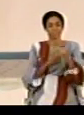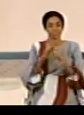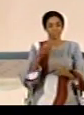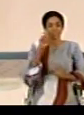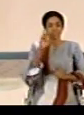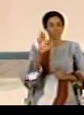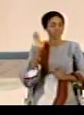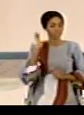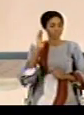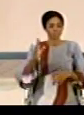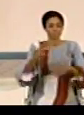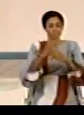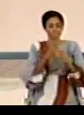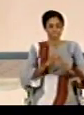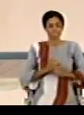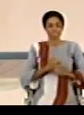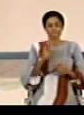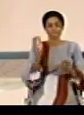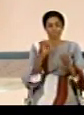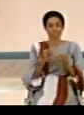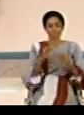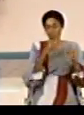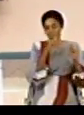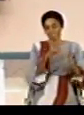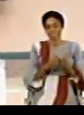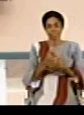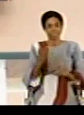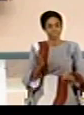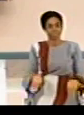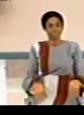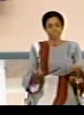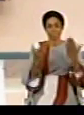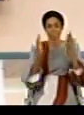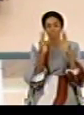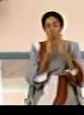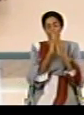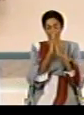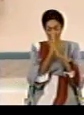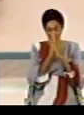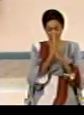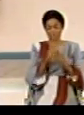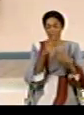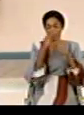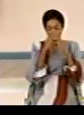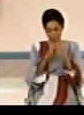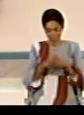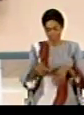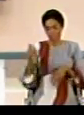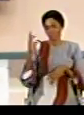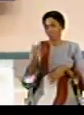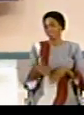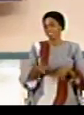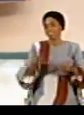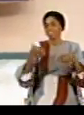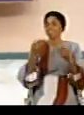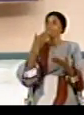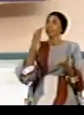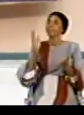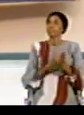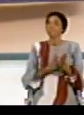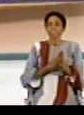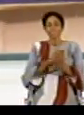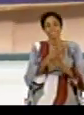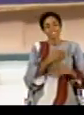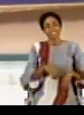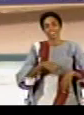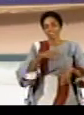in Jesus' name. Let's rise up and worship the Lord together. Give God the glory, give God the praise for what he has done for us tonight,